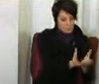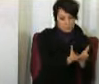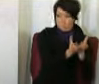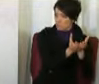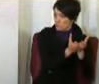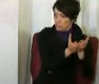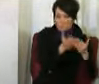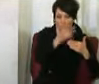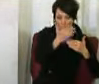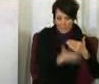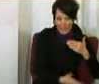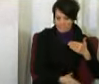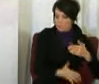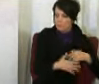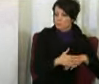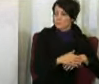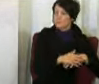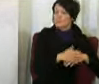body